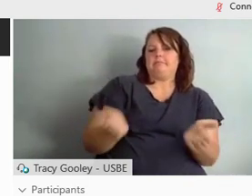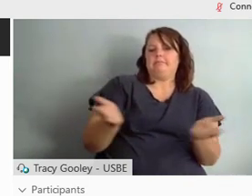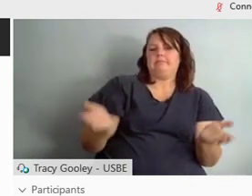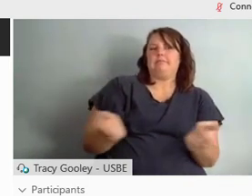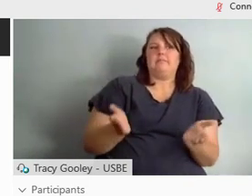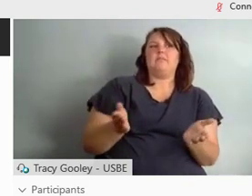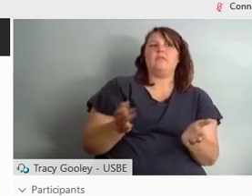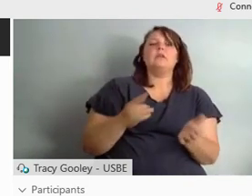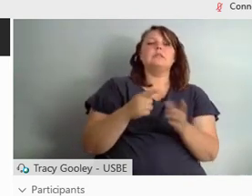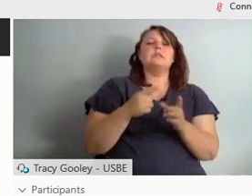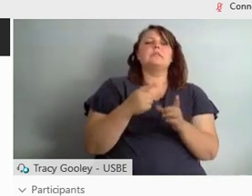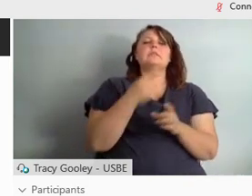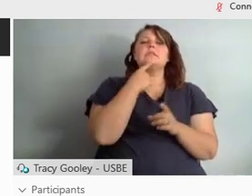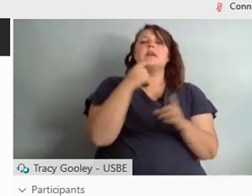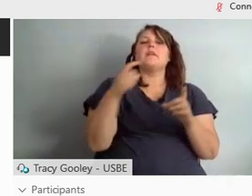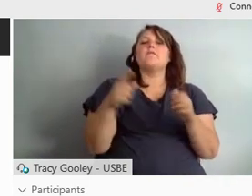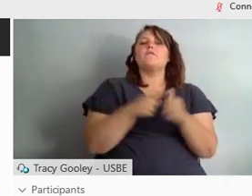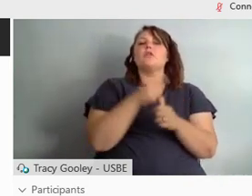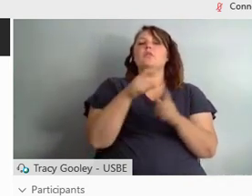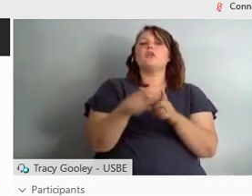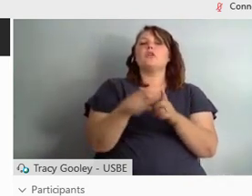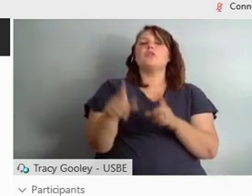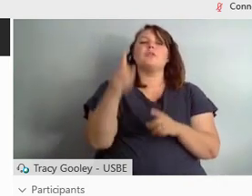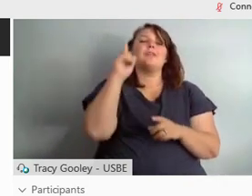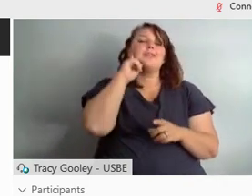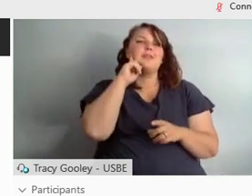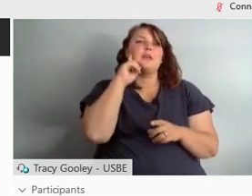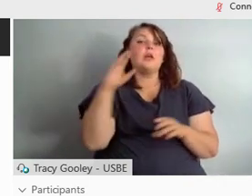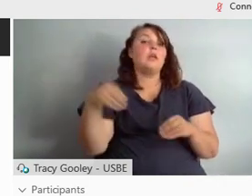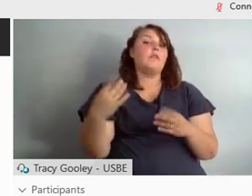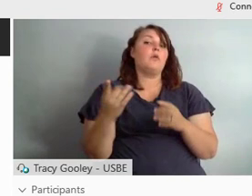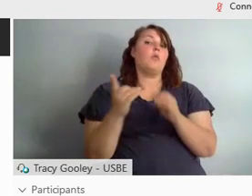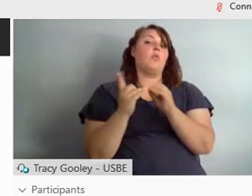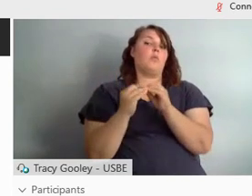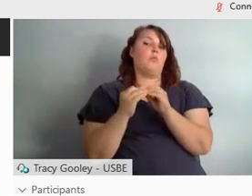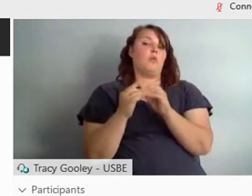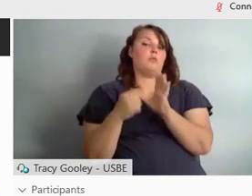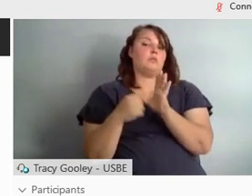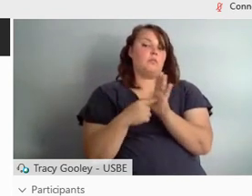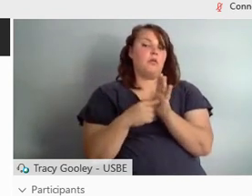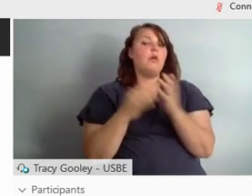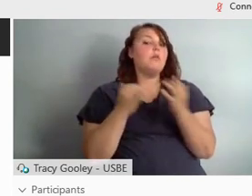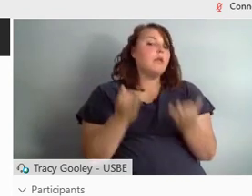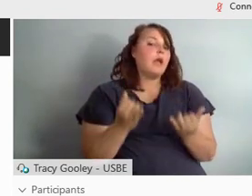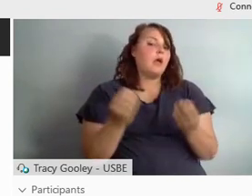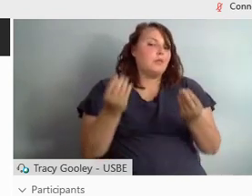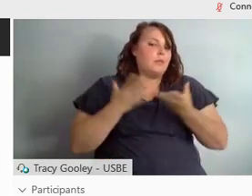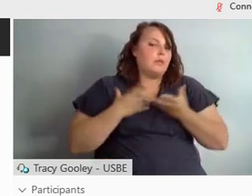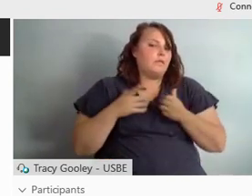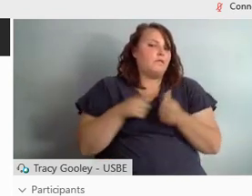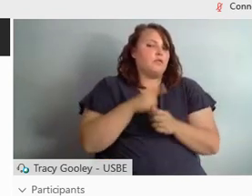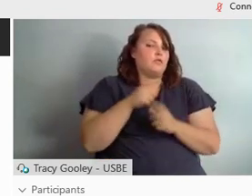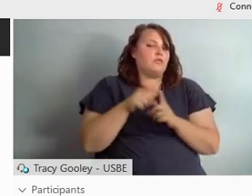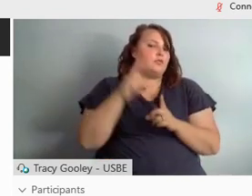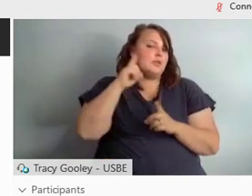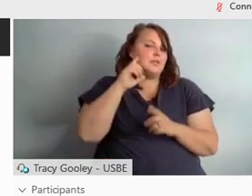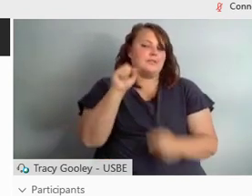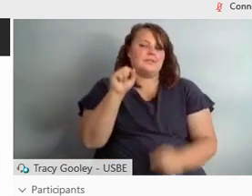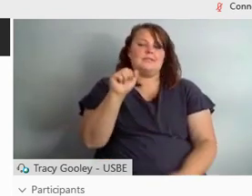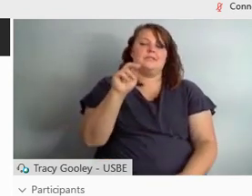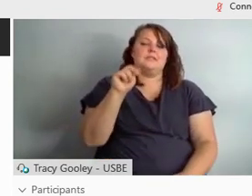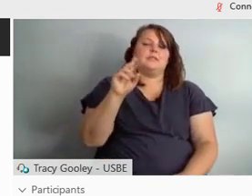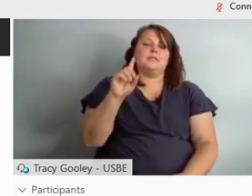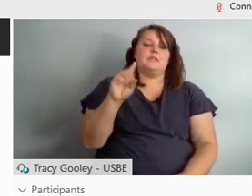hear. And then you give them one more example. Now tell me the first word you hear in